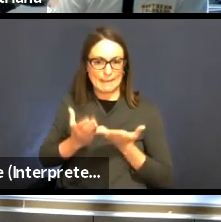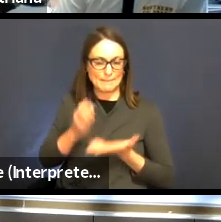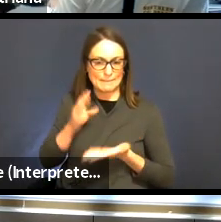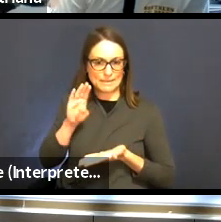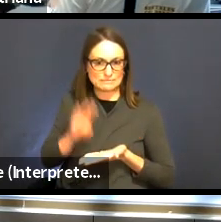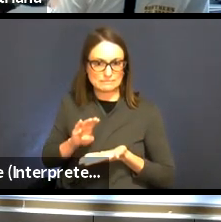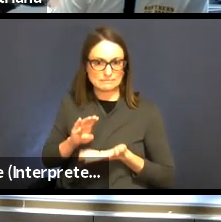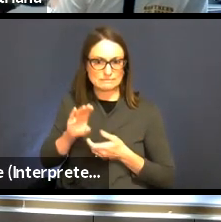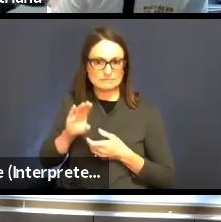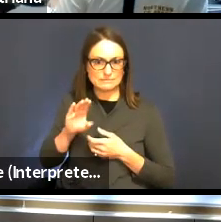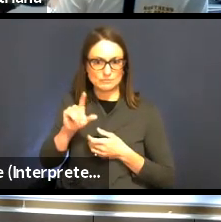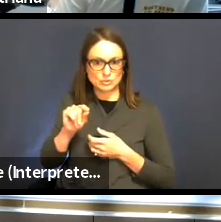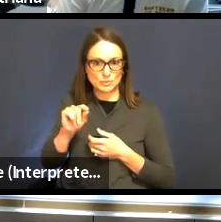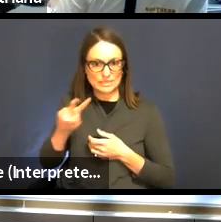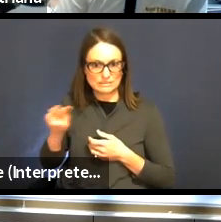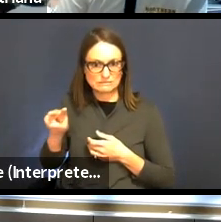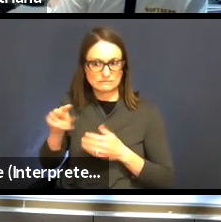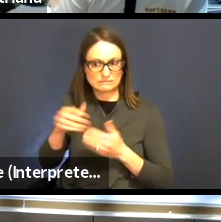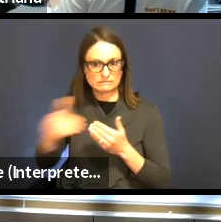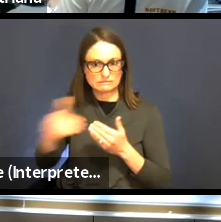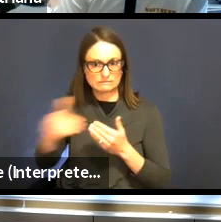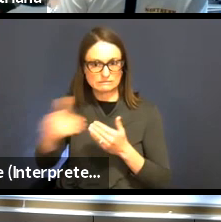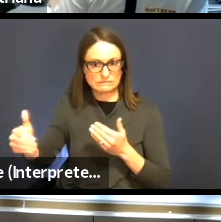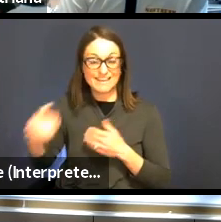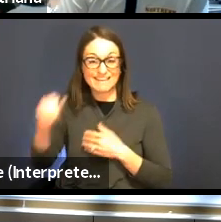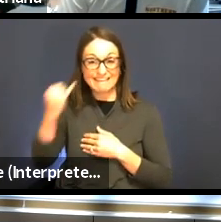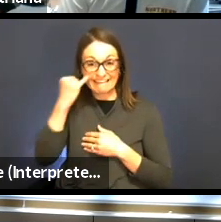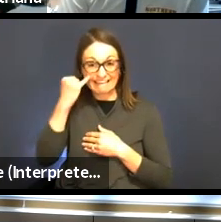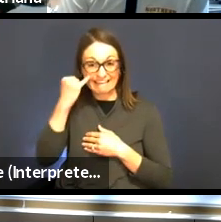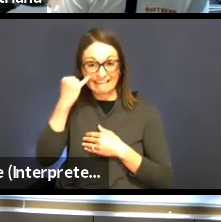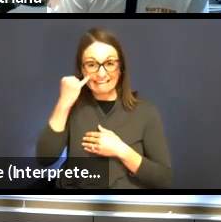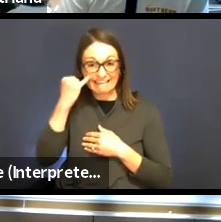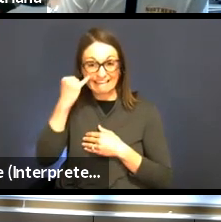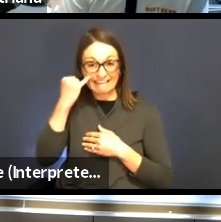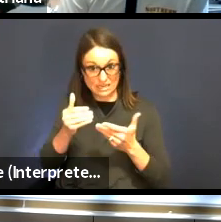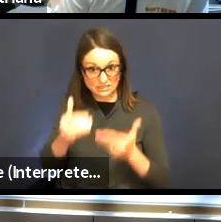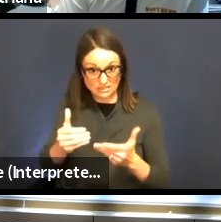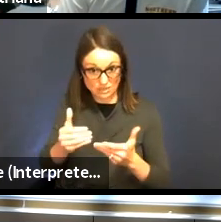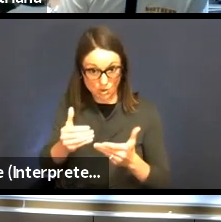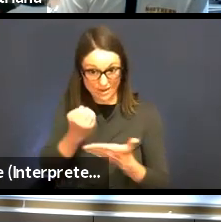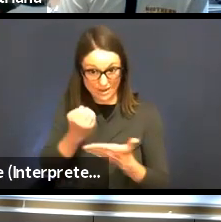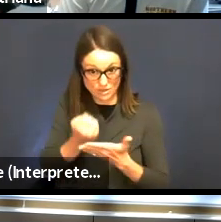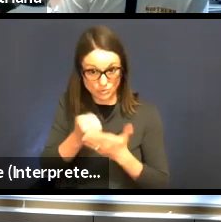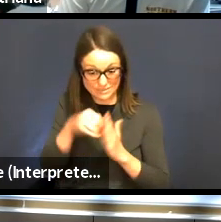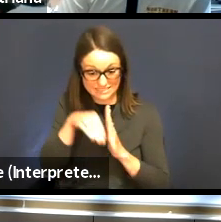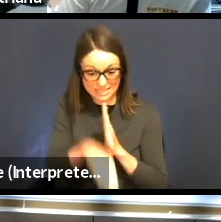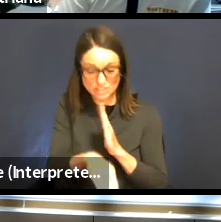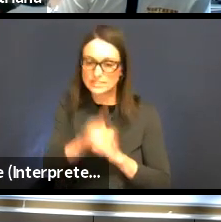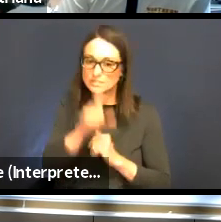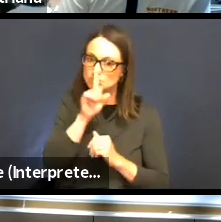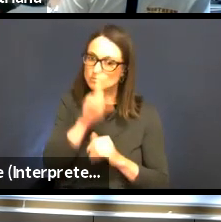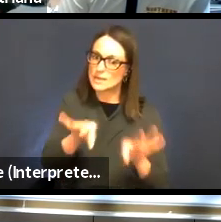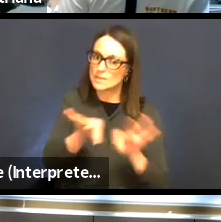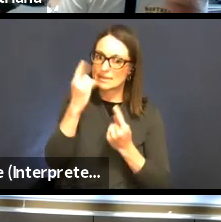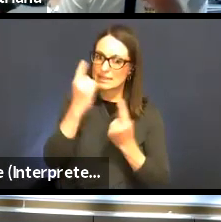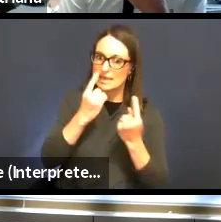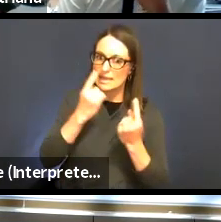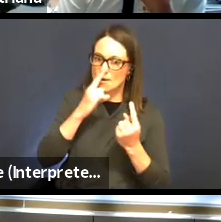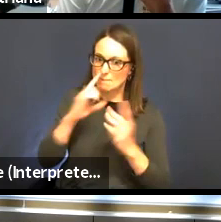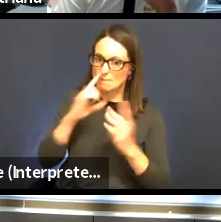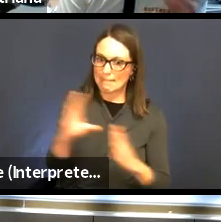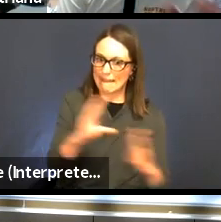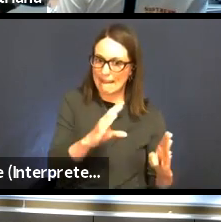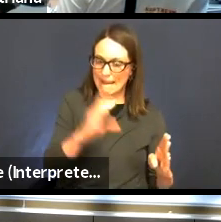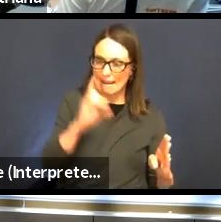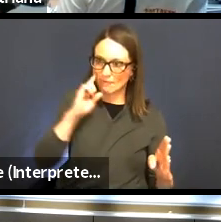beyond. You know, if we're going to slip into a recession, that's something really kind of important to think about and kind of plan on for the long term.